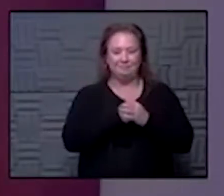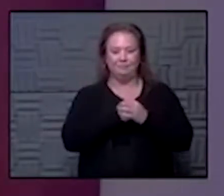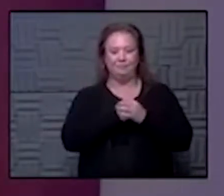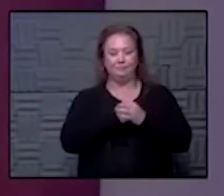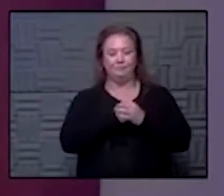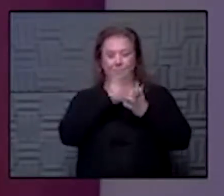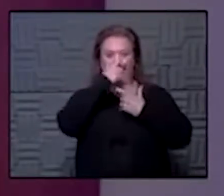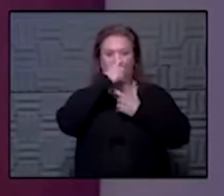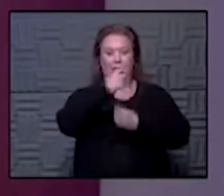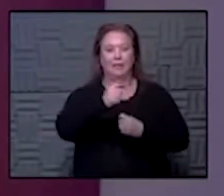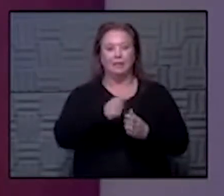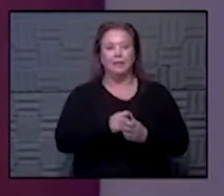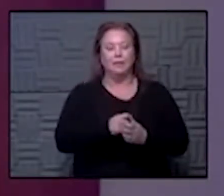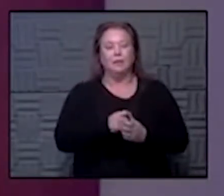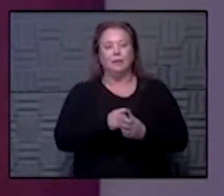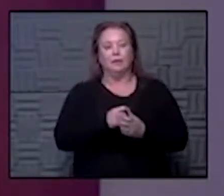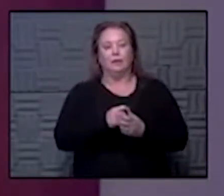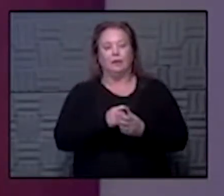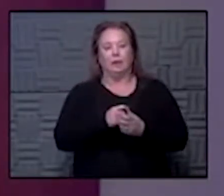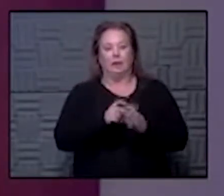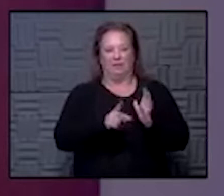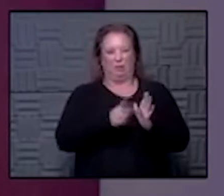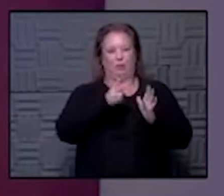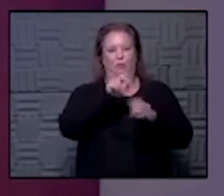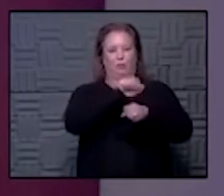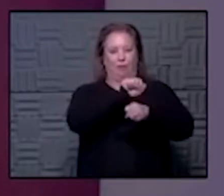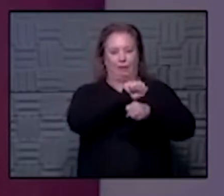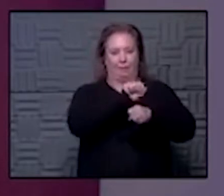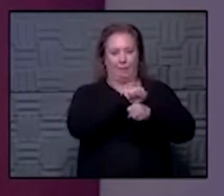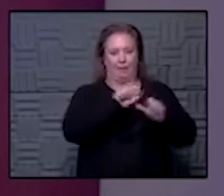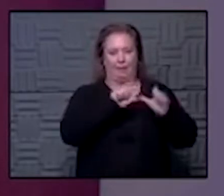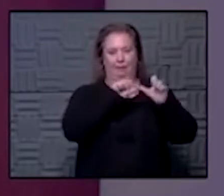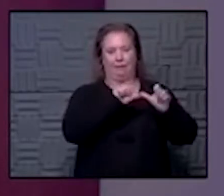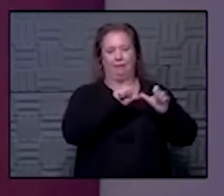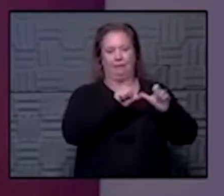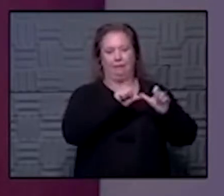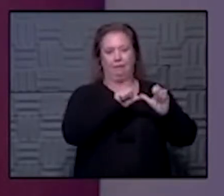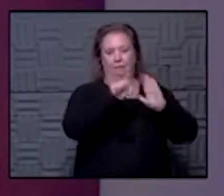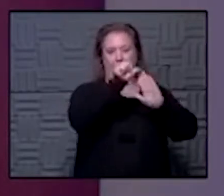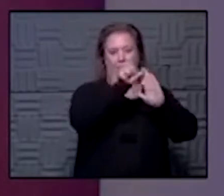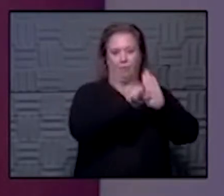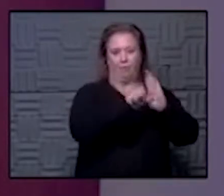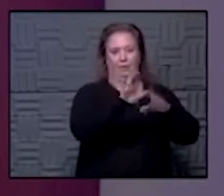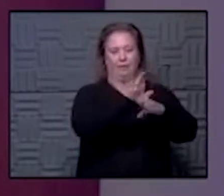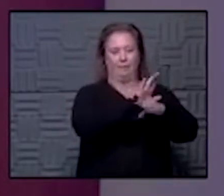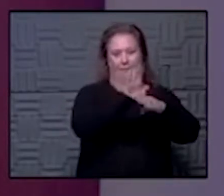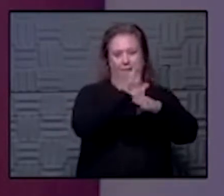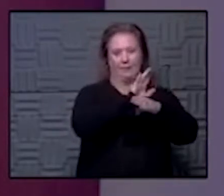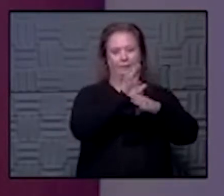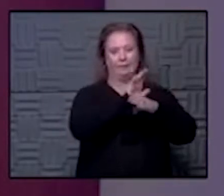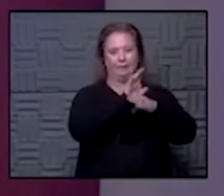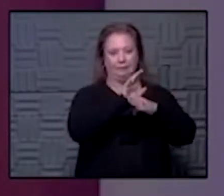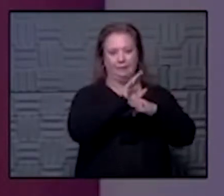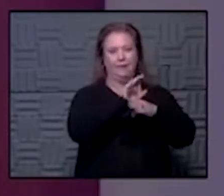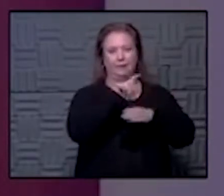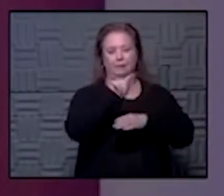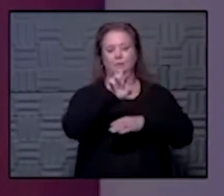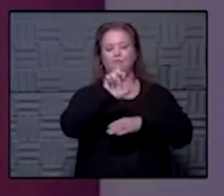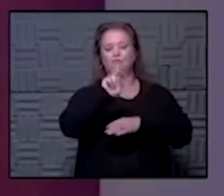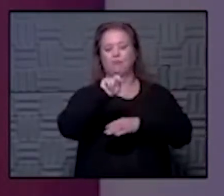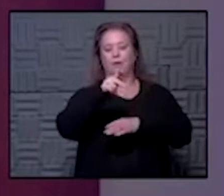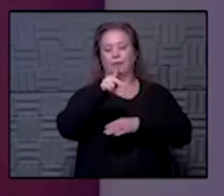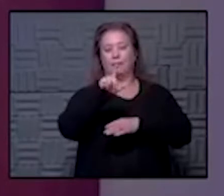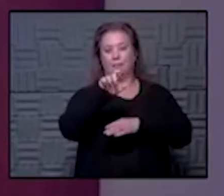It's interesting. I have sort of a dual job. I continue to operate and stay fairly busy, take a lot of call for transplant surgery,